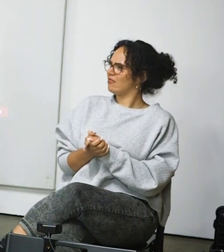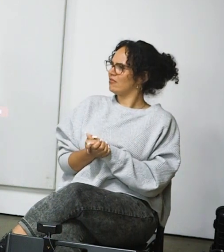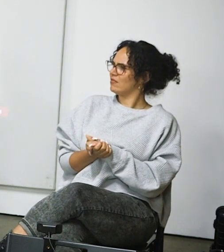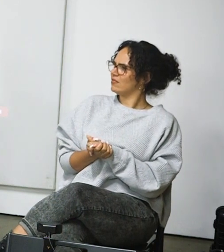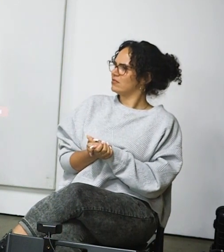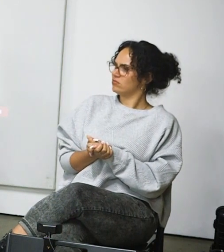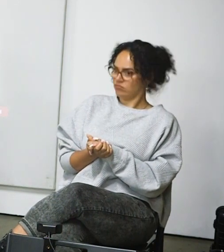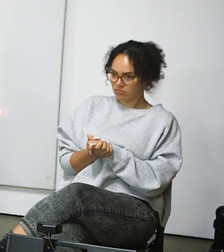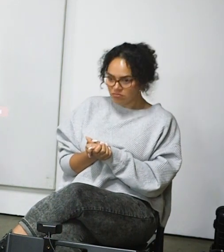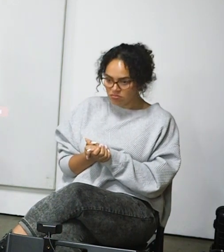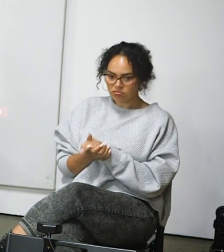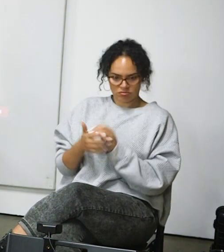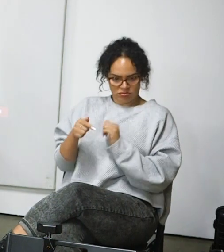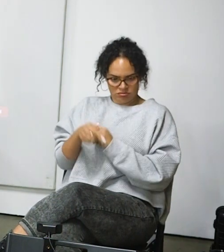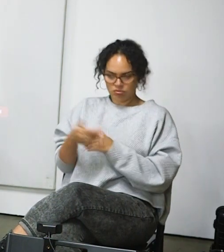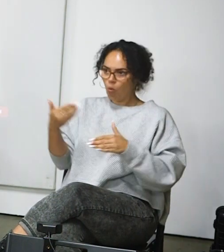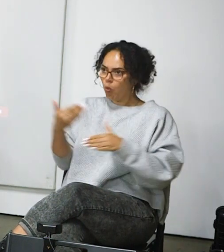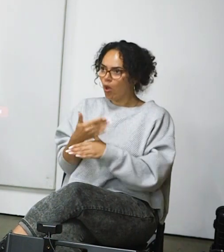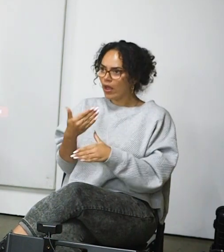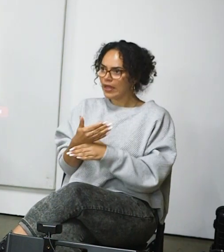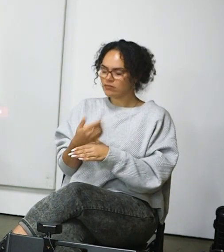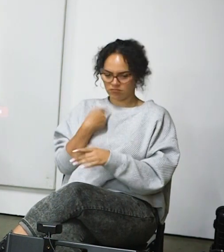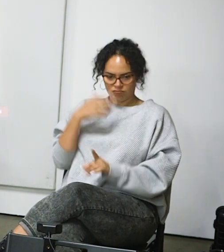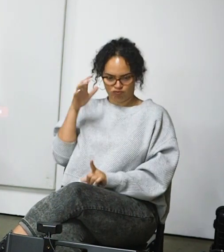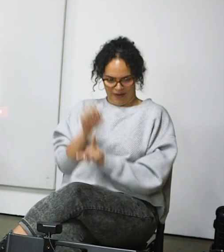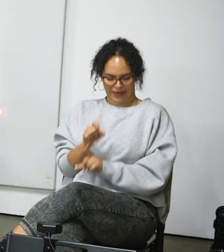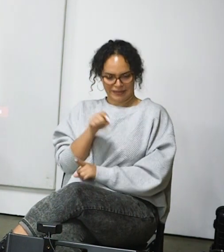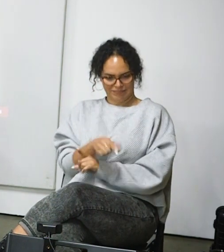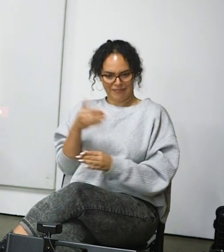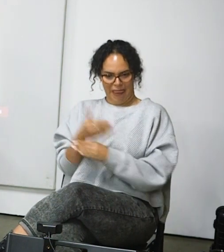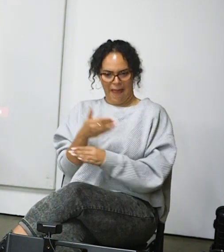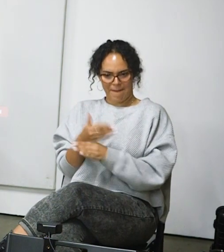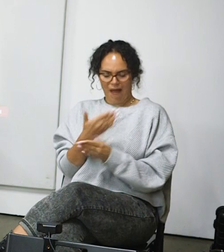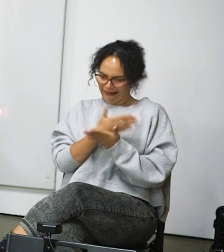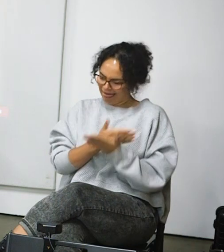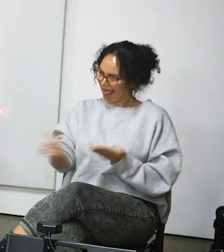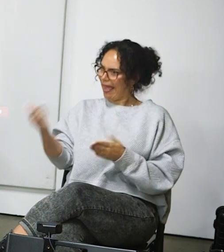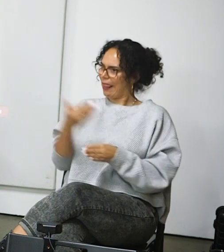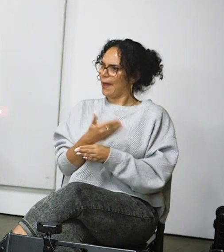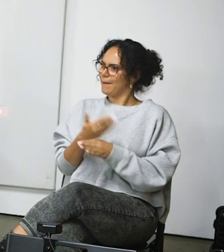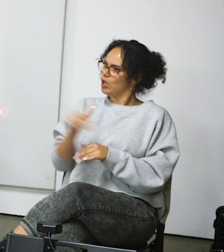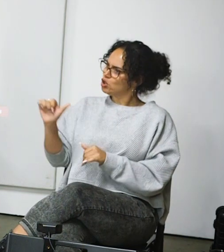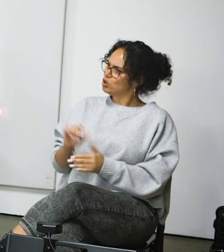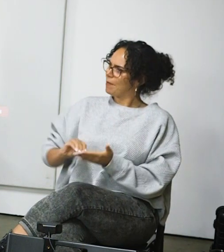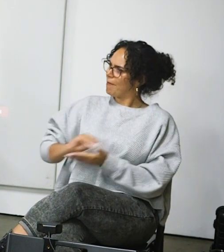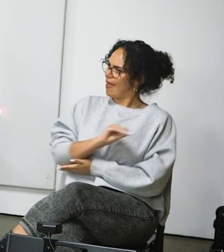this is labor, like recognize it as labor. And also I think